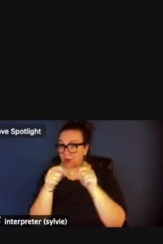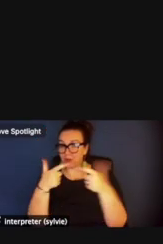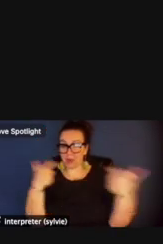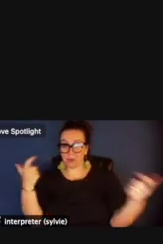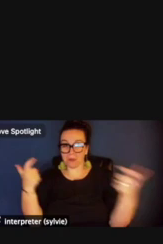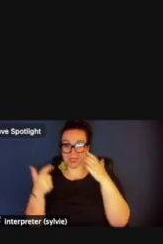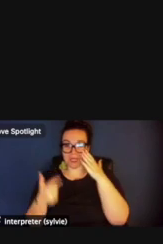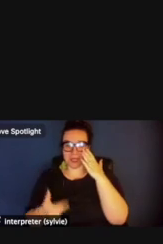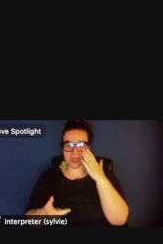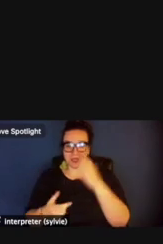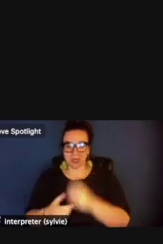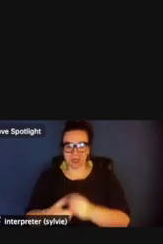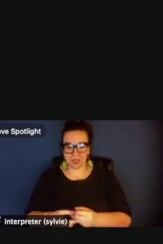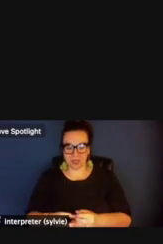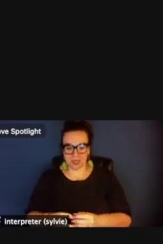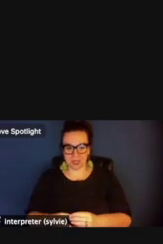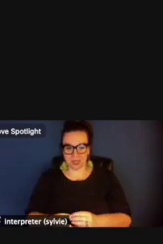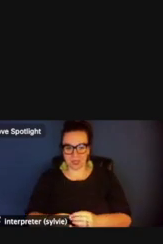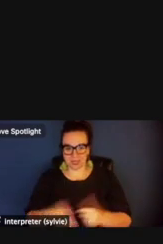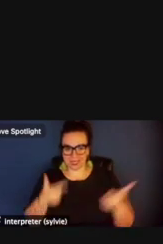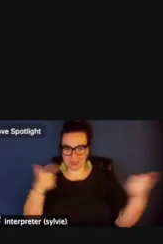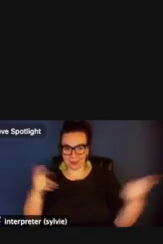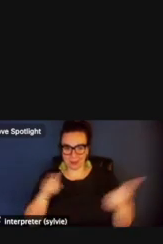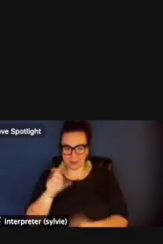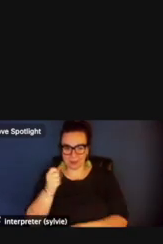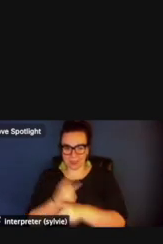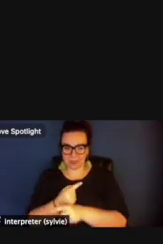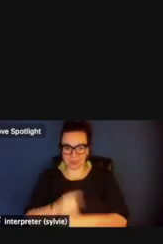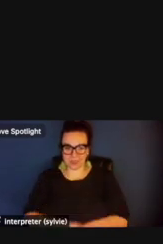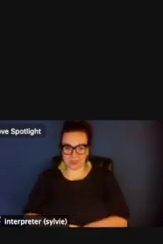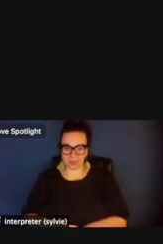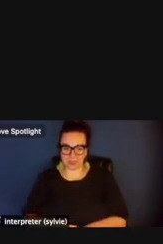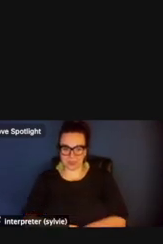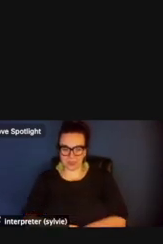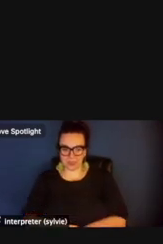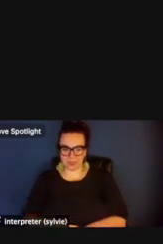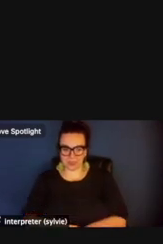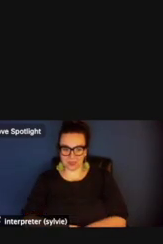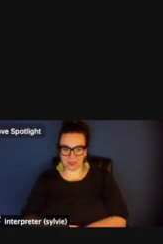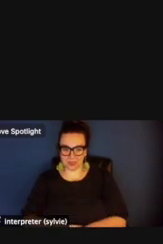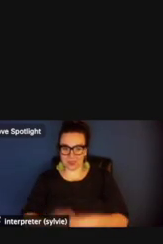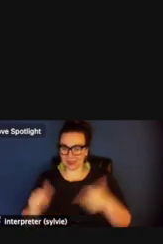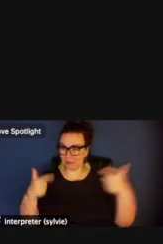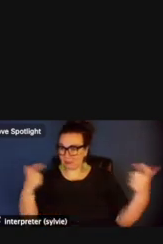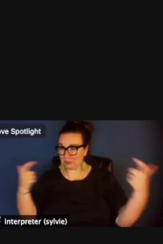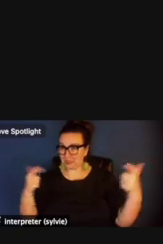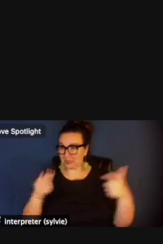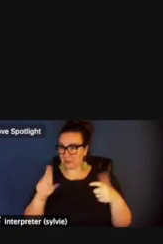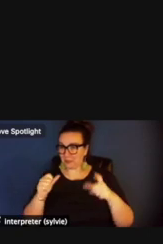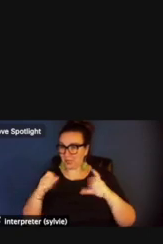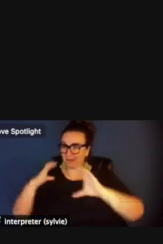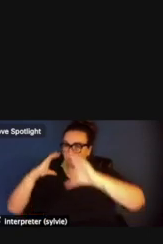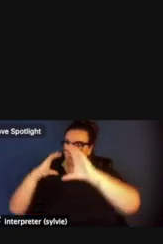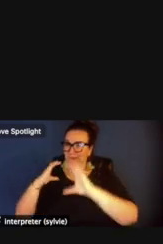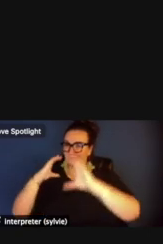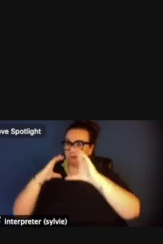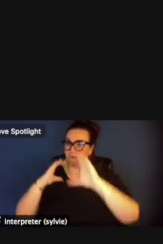was? Because that's a big old bus, right? See how big that bus is?